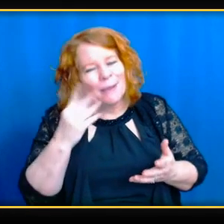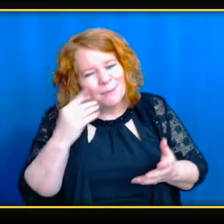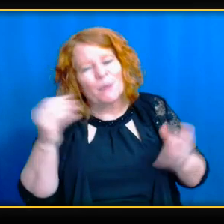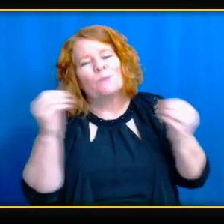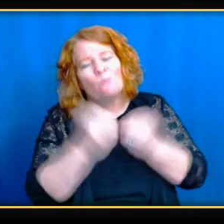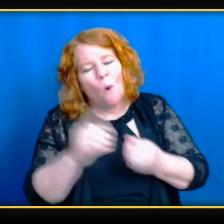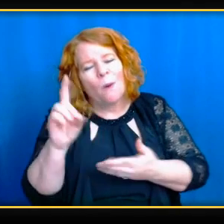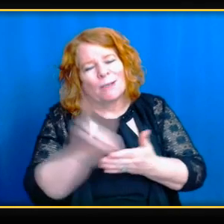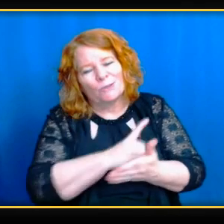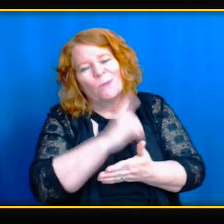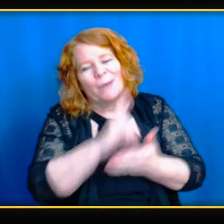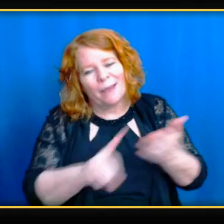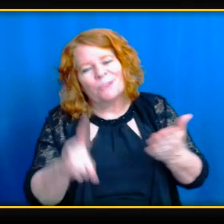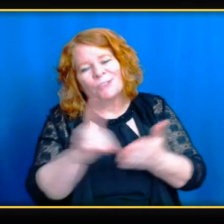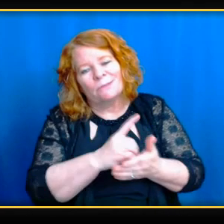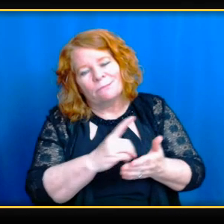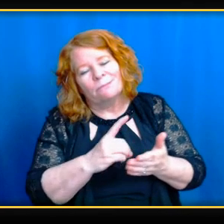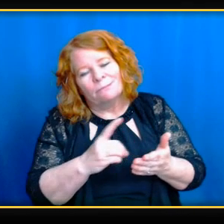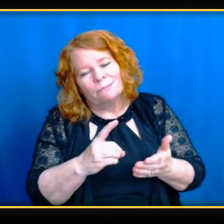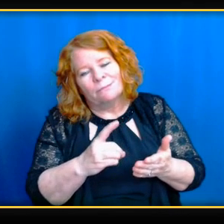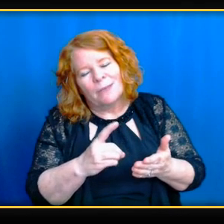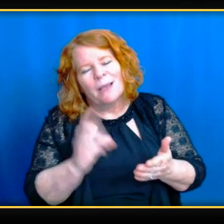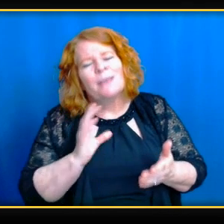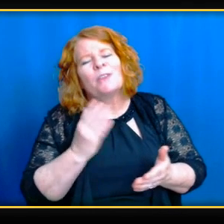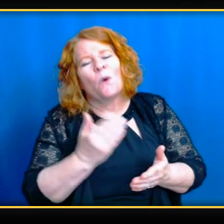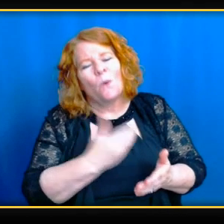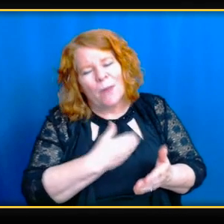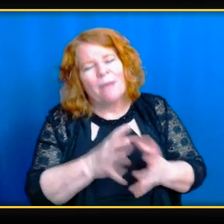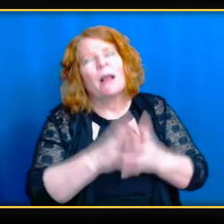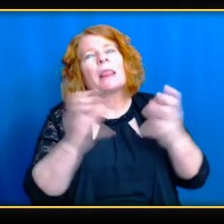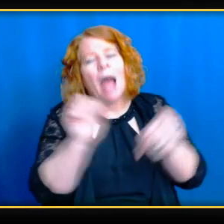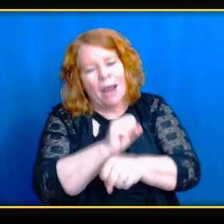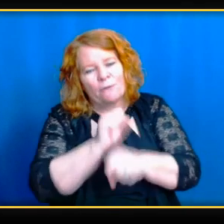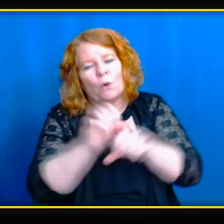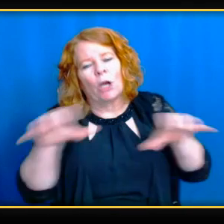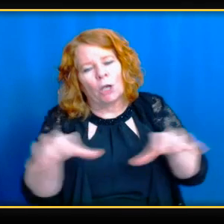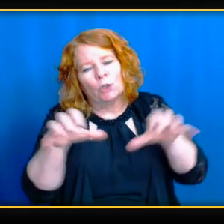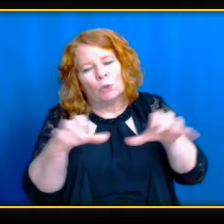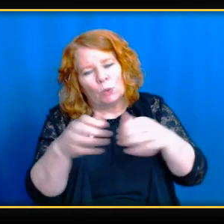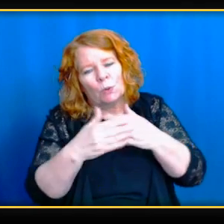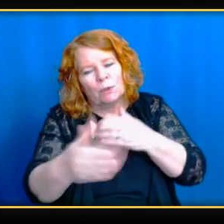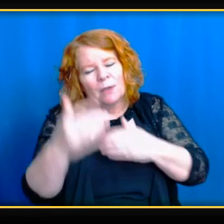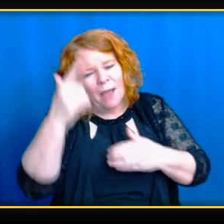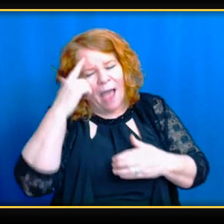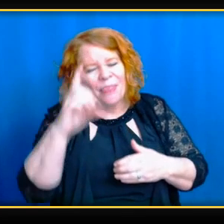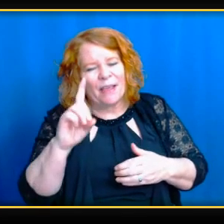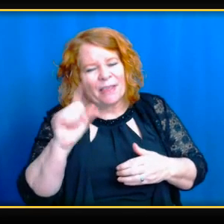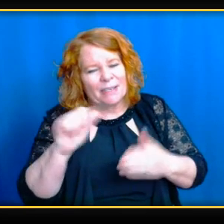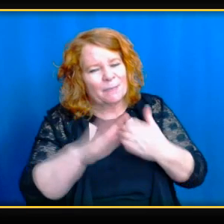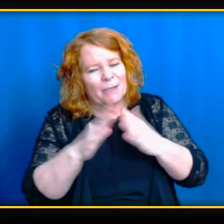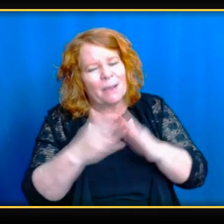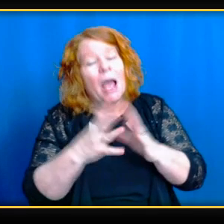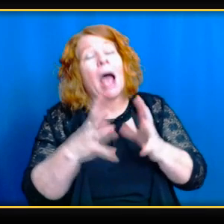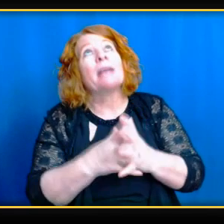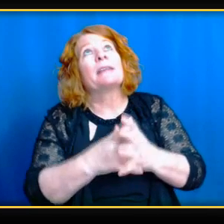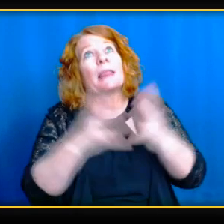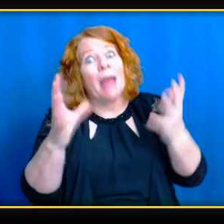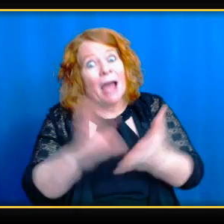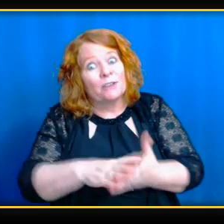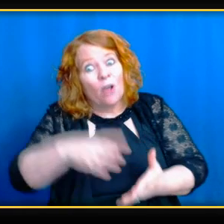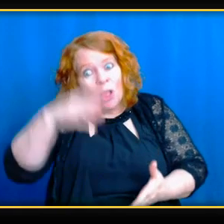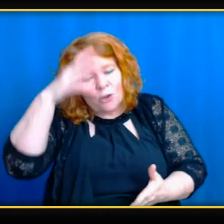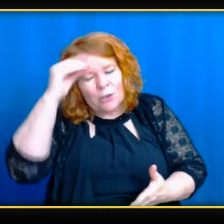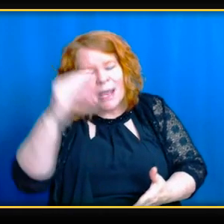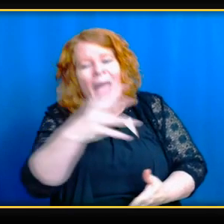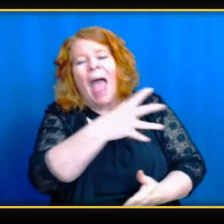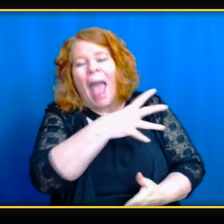there. So I think we have a lot to do. I think the disability community has a lot to learn and to teach. And I'm